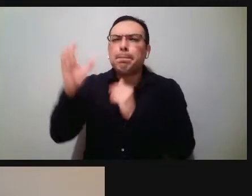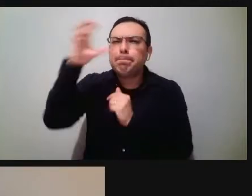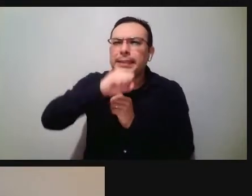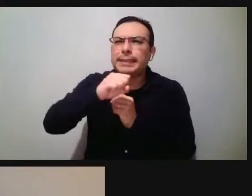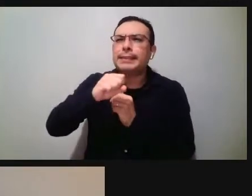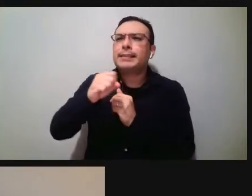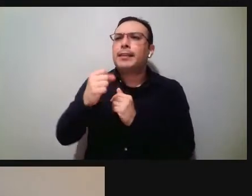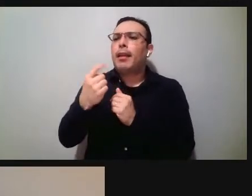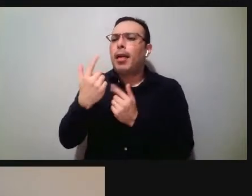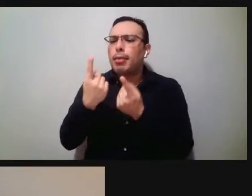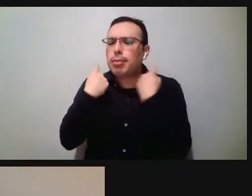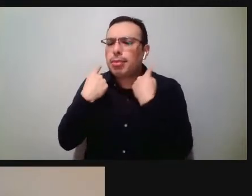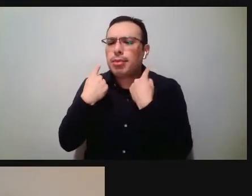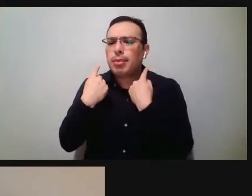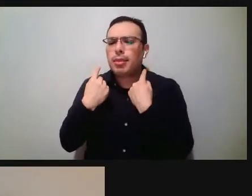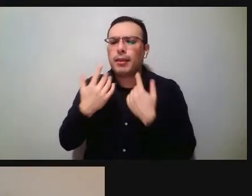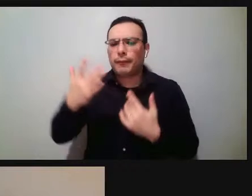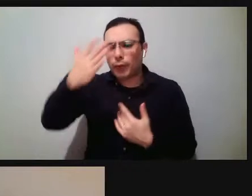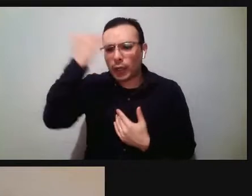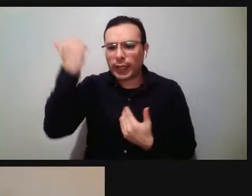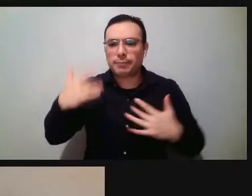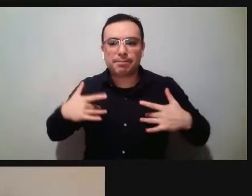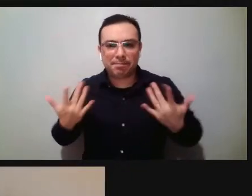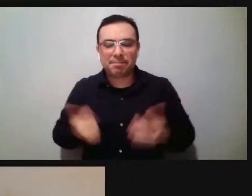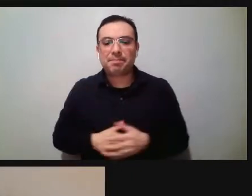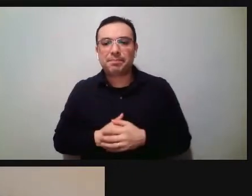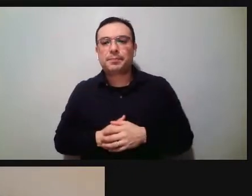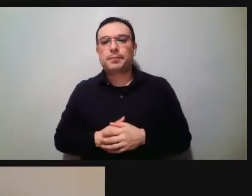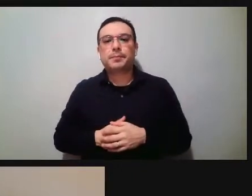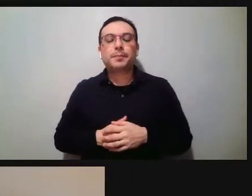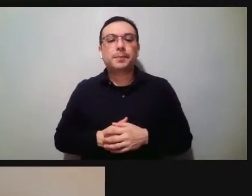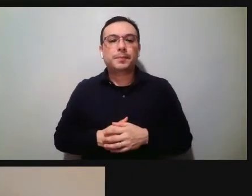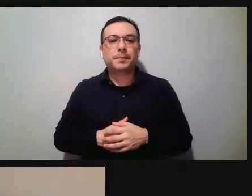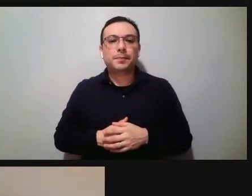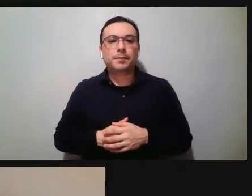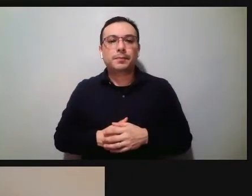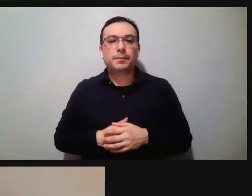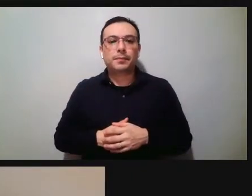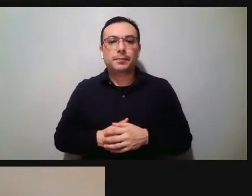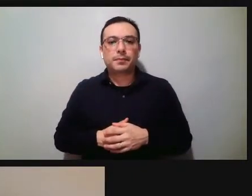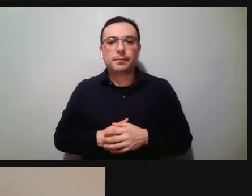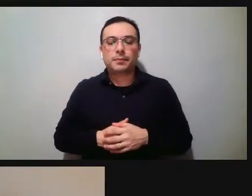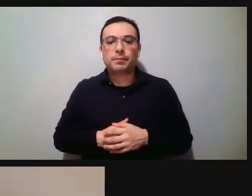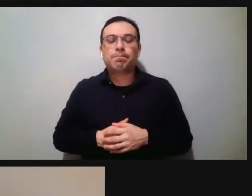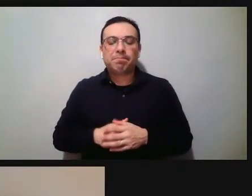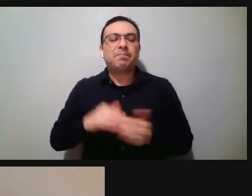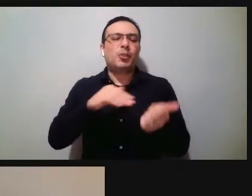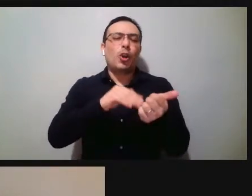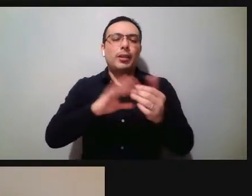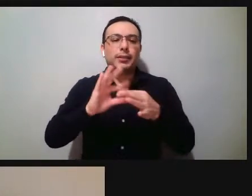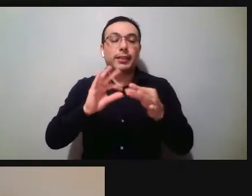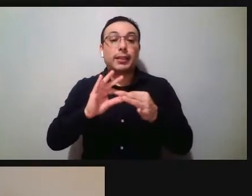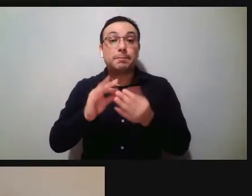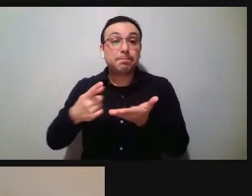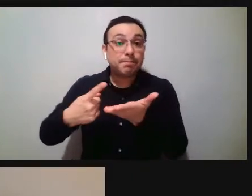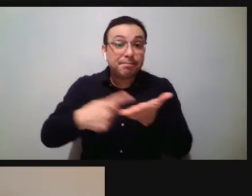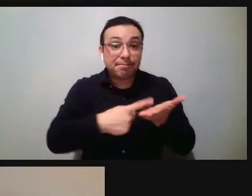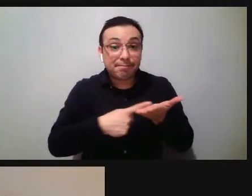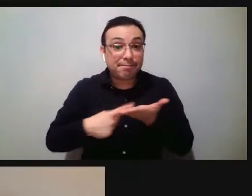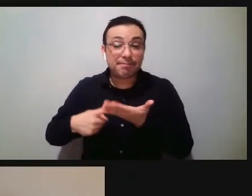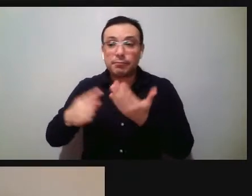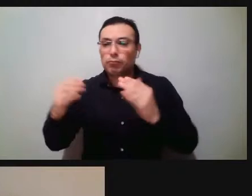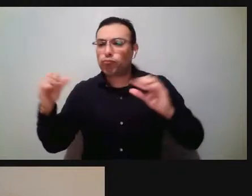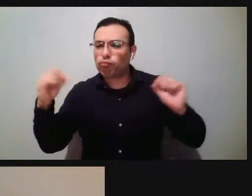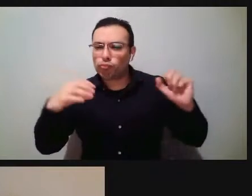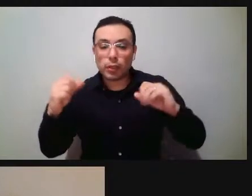Yeah. So I would say, the big conversations we're having now are mostly about COVID-19